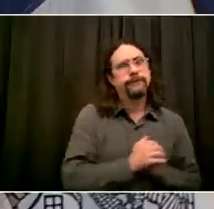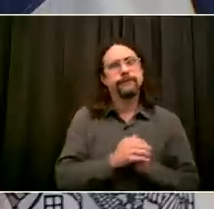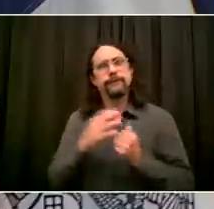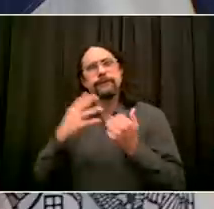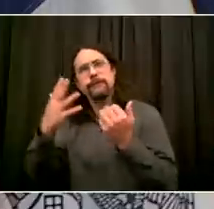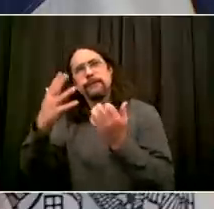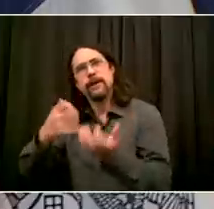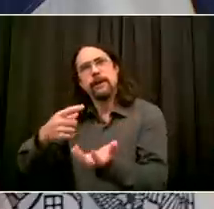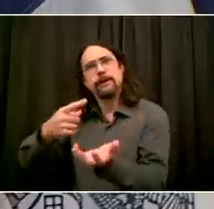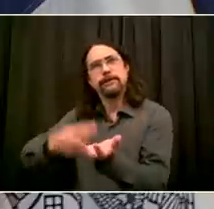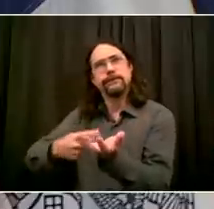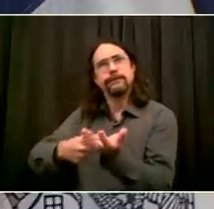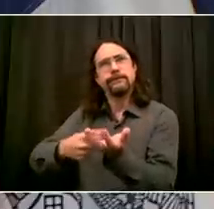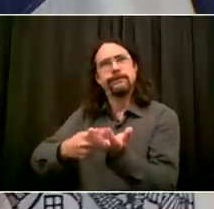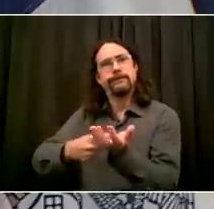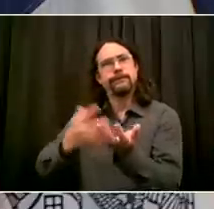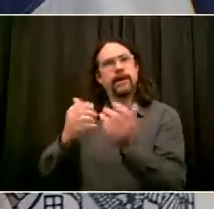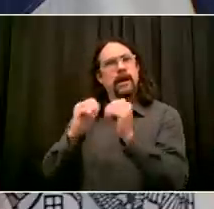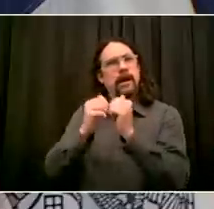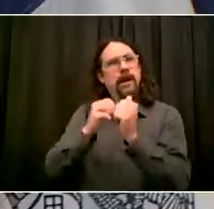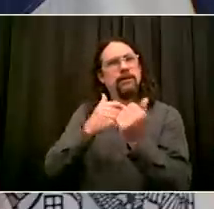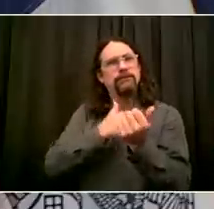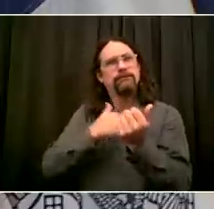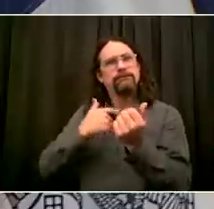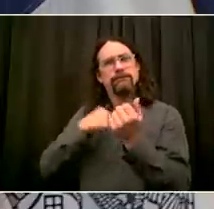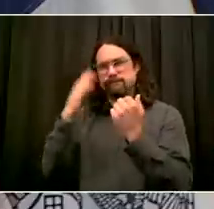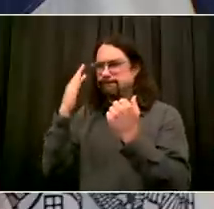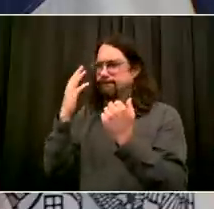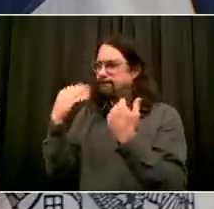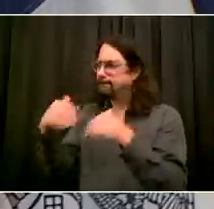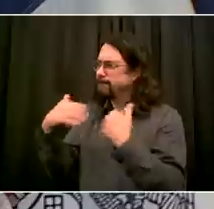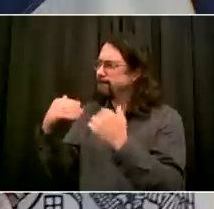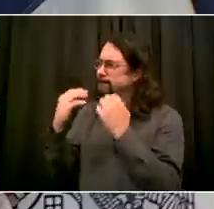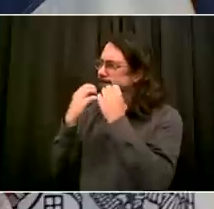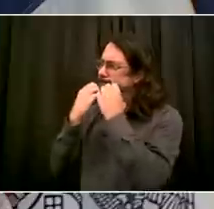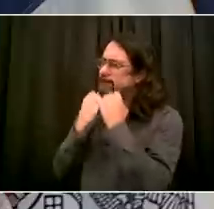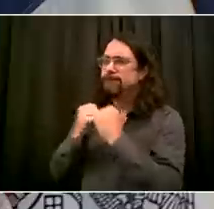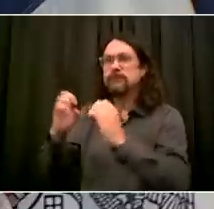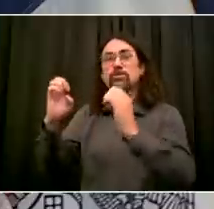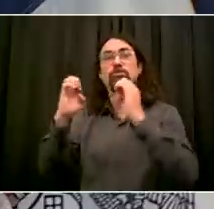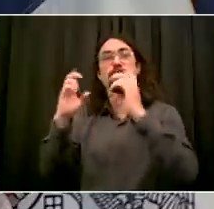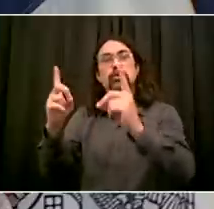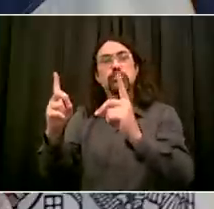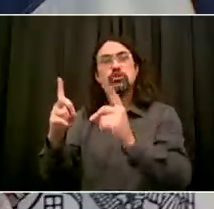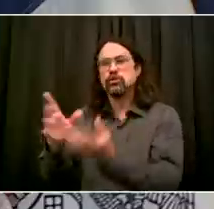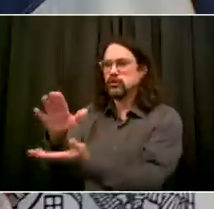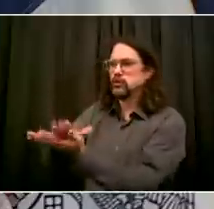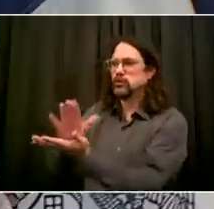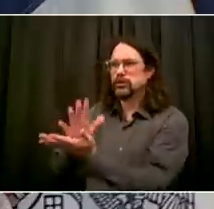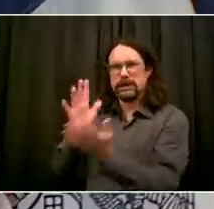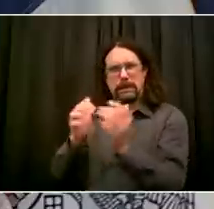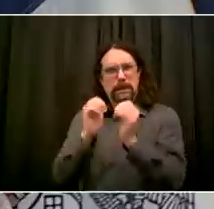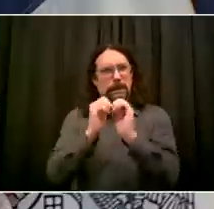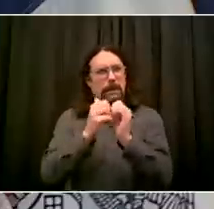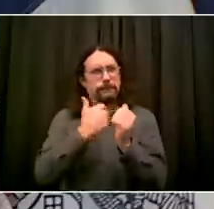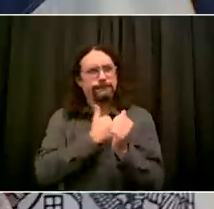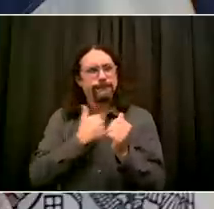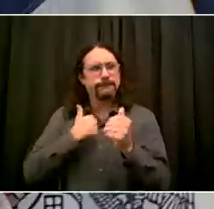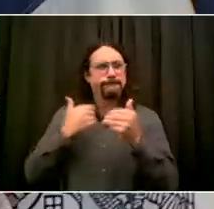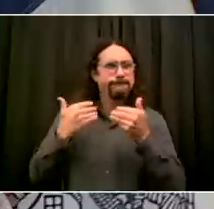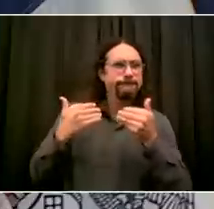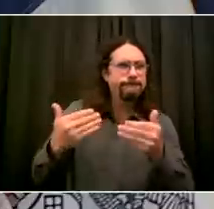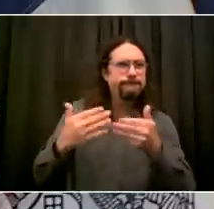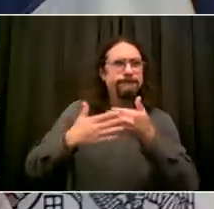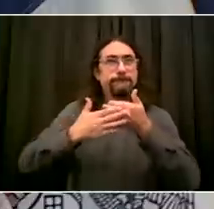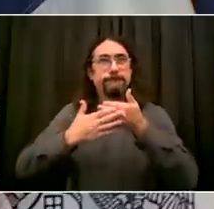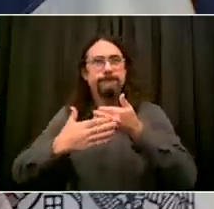that we have our whole school system open, our buildings open, we have kids in classrooms, we have kids obviously